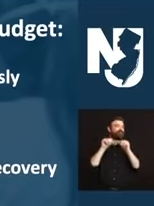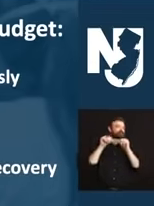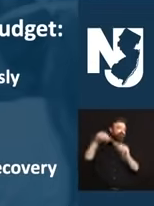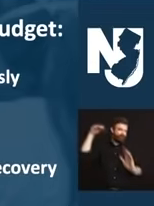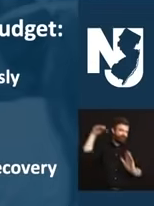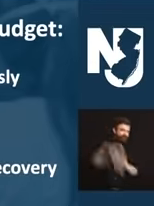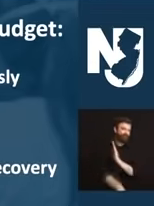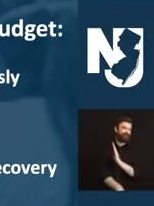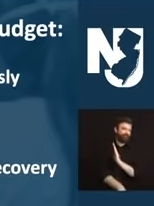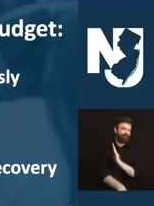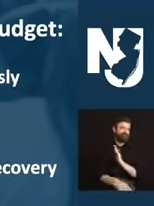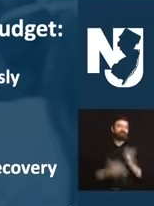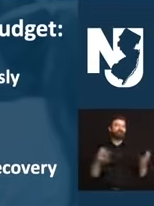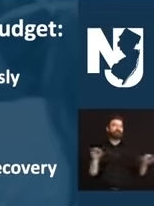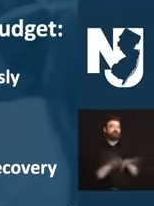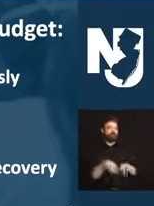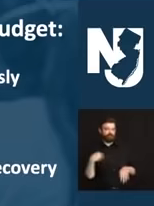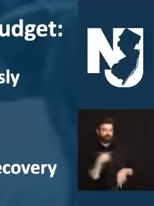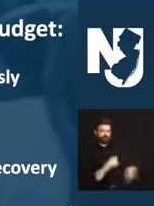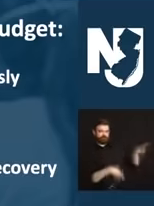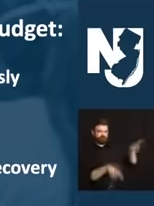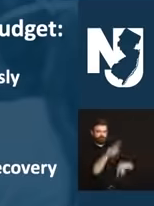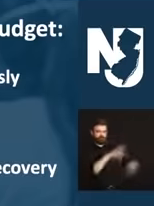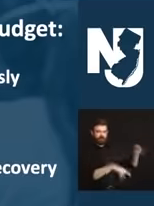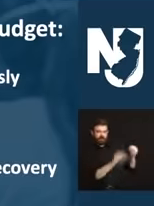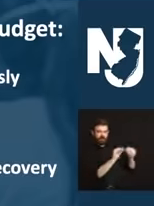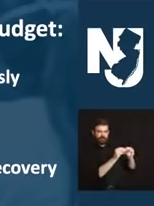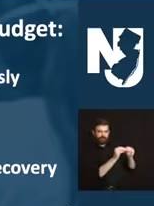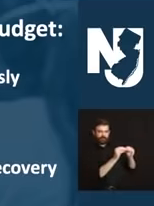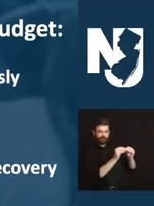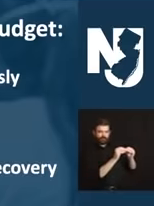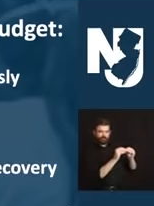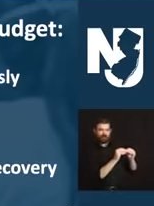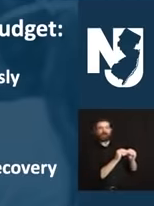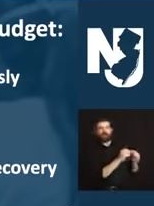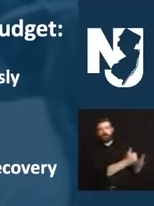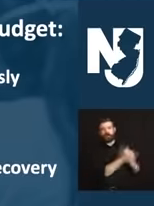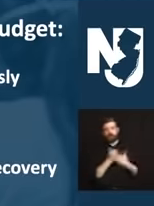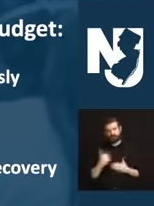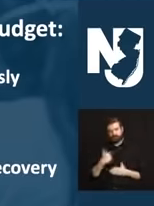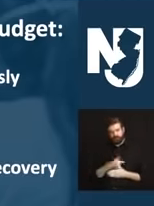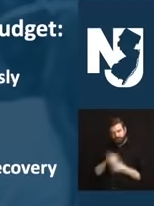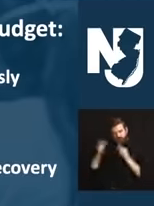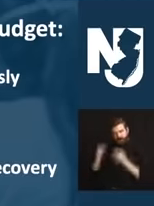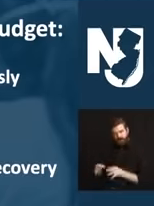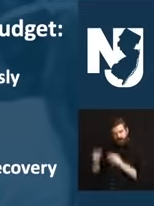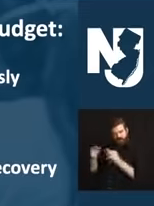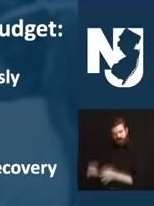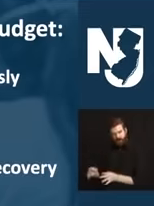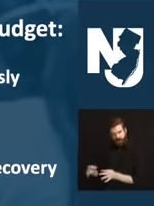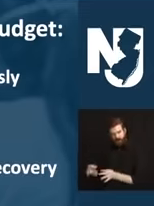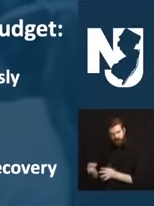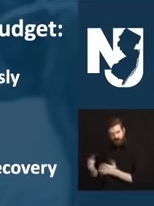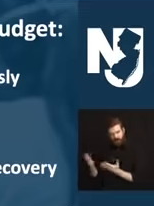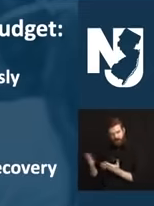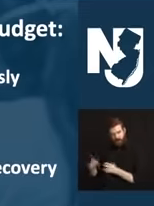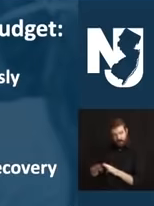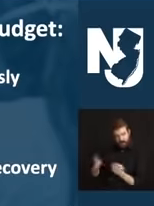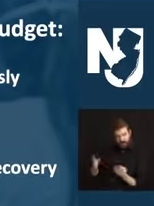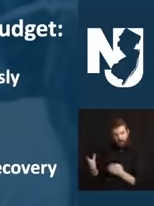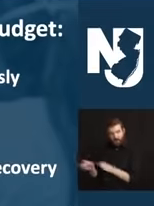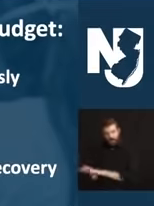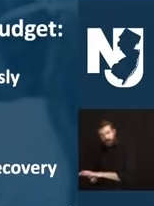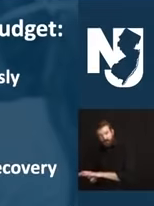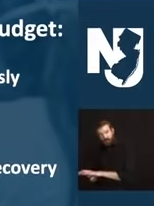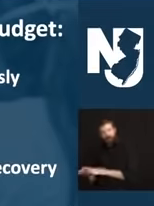public health demand it, our fiscal future also demands it. We also anticipate ending